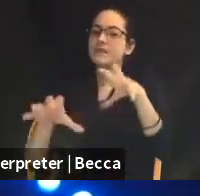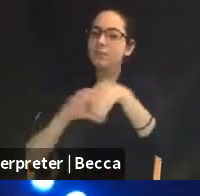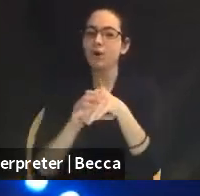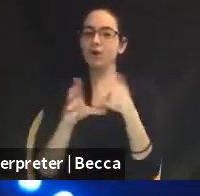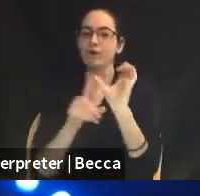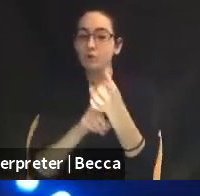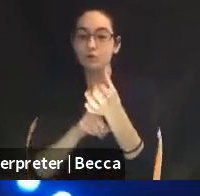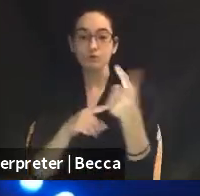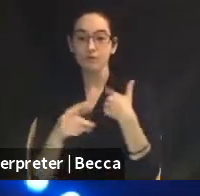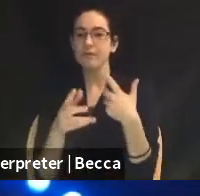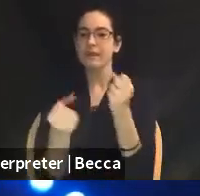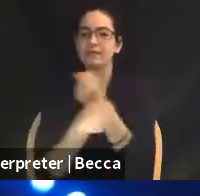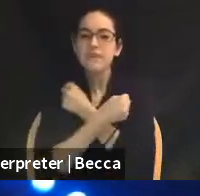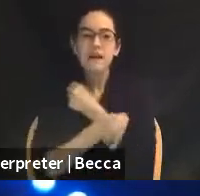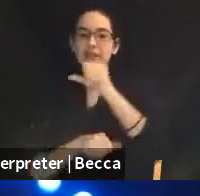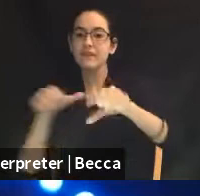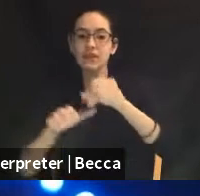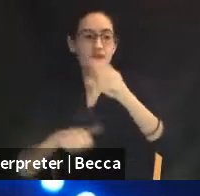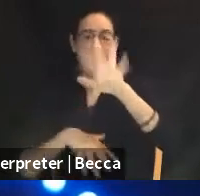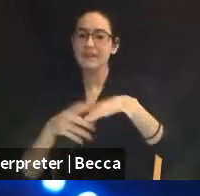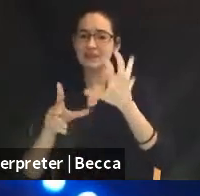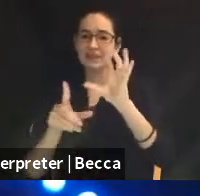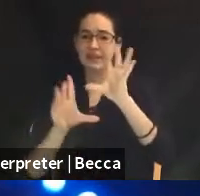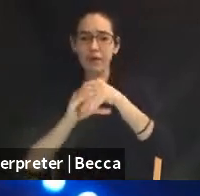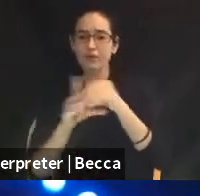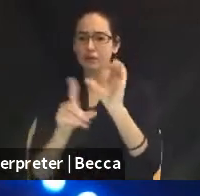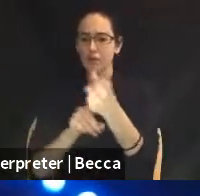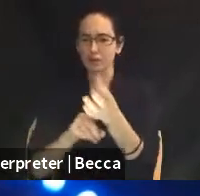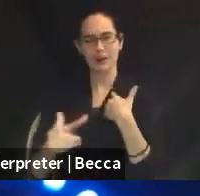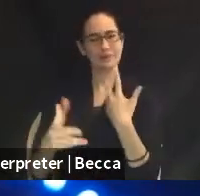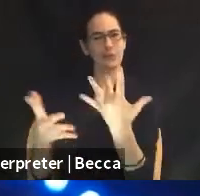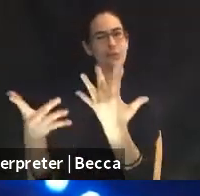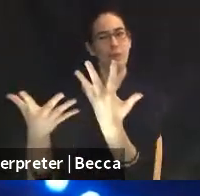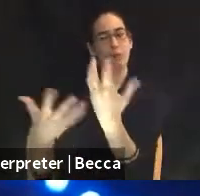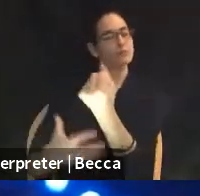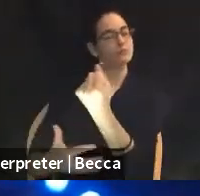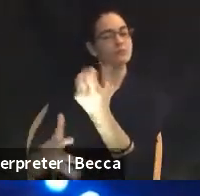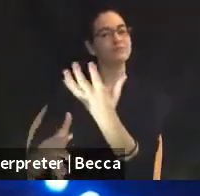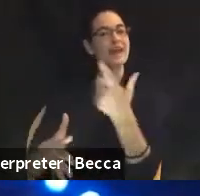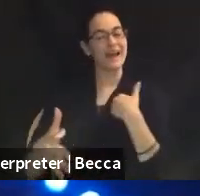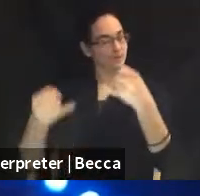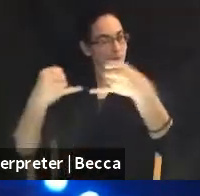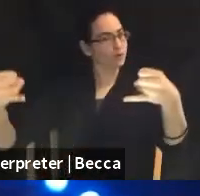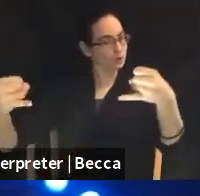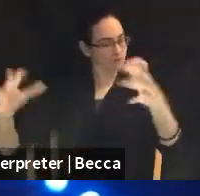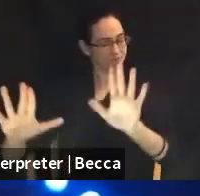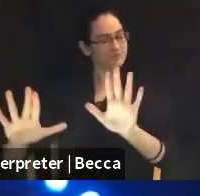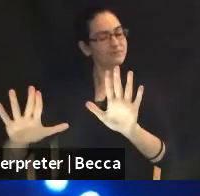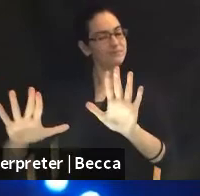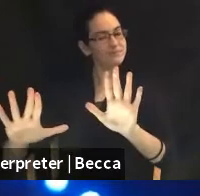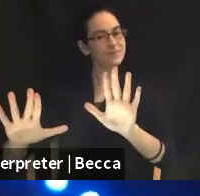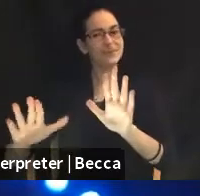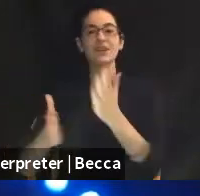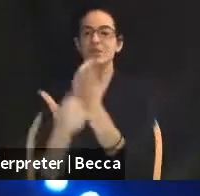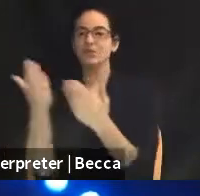and there's a lot of touching and hugging and kissing and blah, blah, blah. I was like, hey, hold on. I have a boundary. Now, those of you who know me